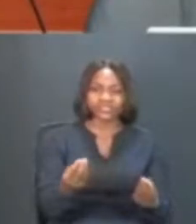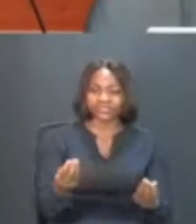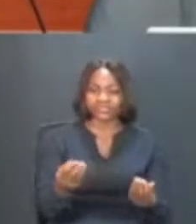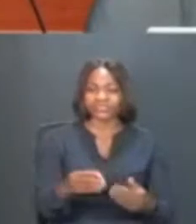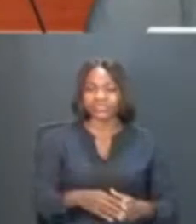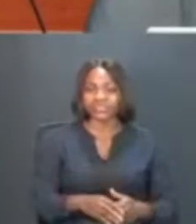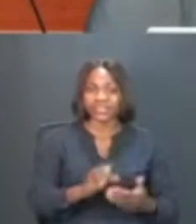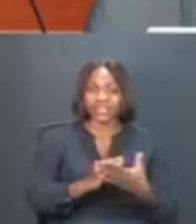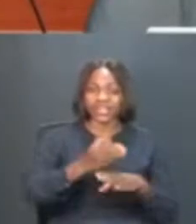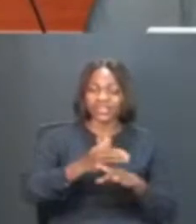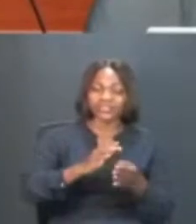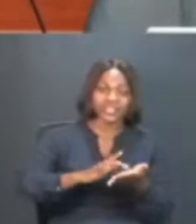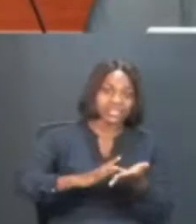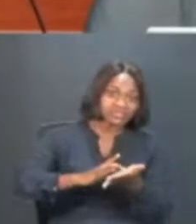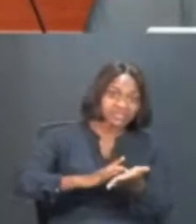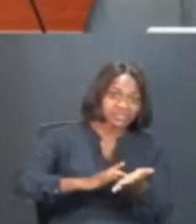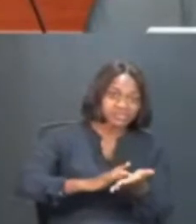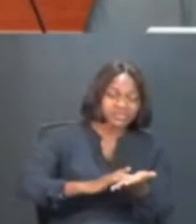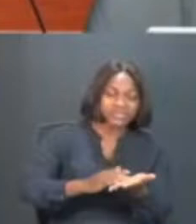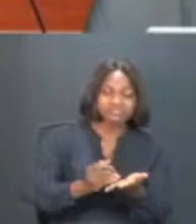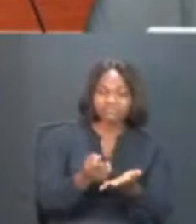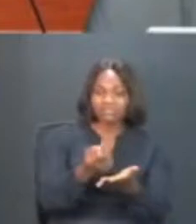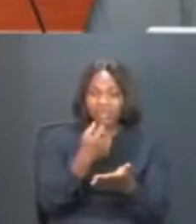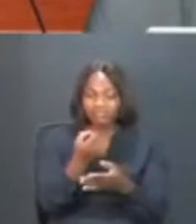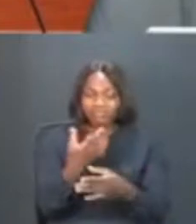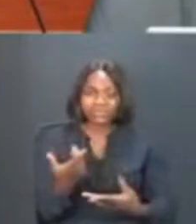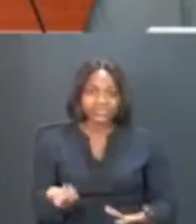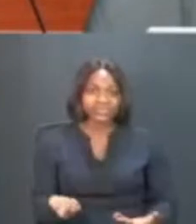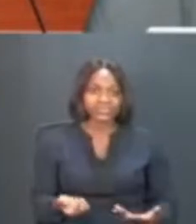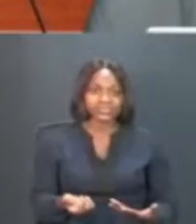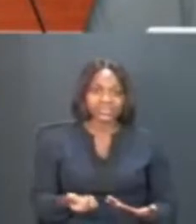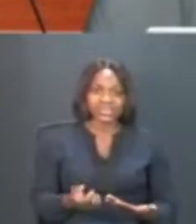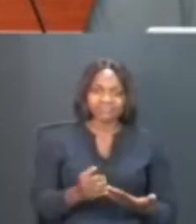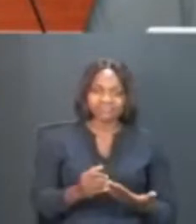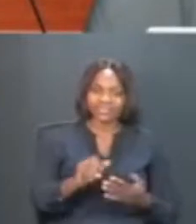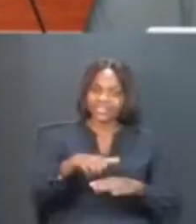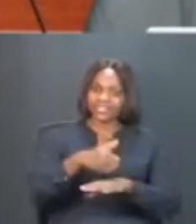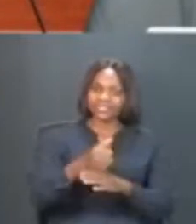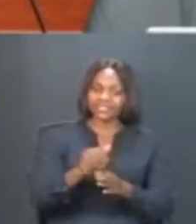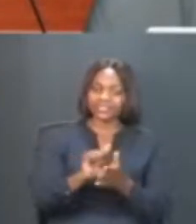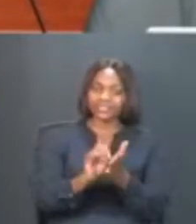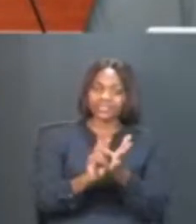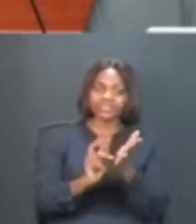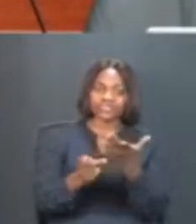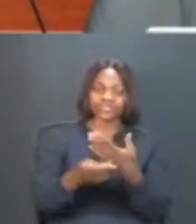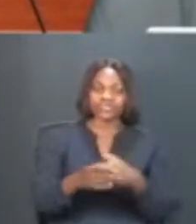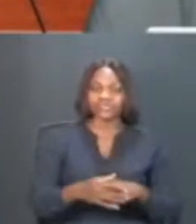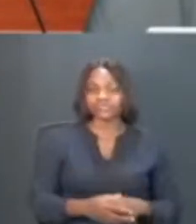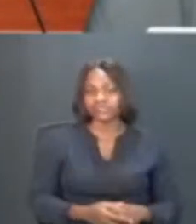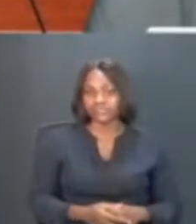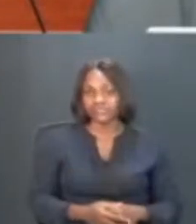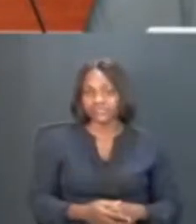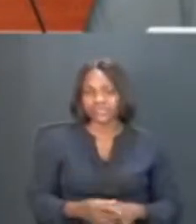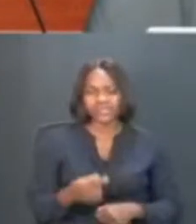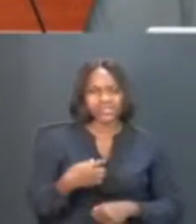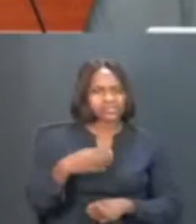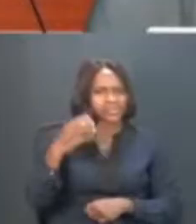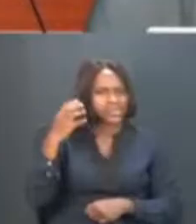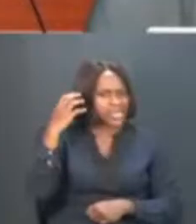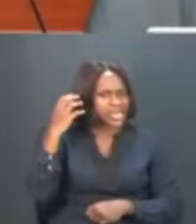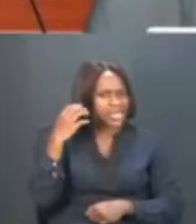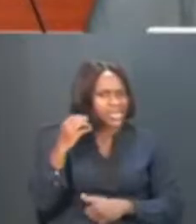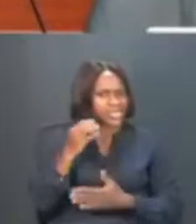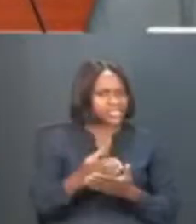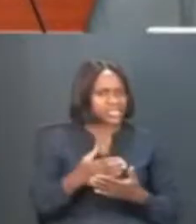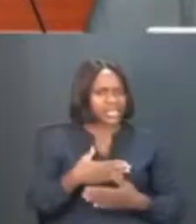and beyond setting some of these programs. I heard a previous speaker,